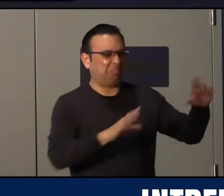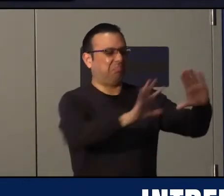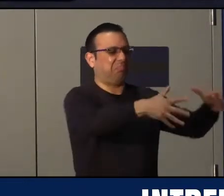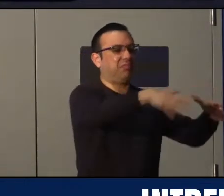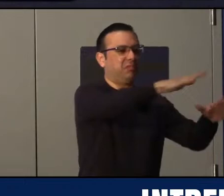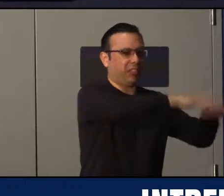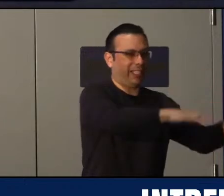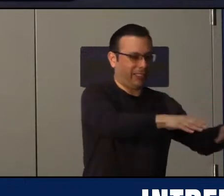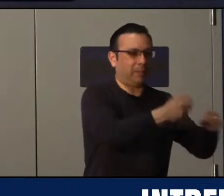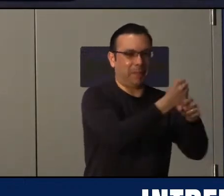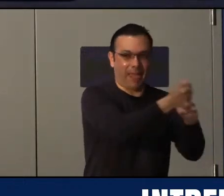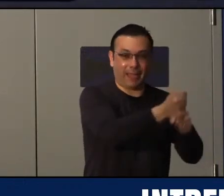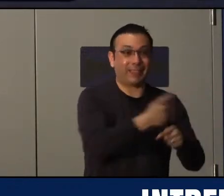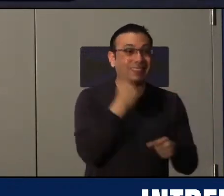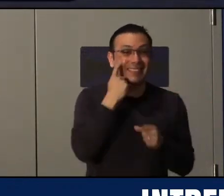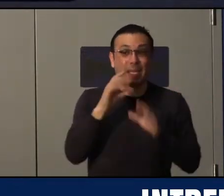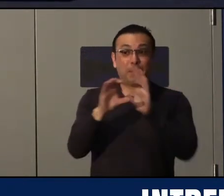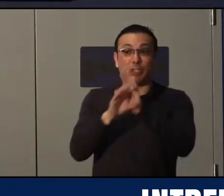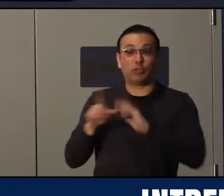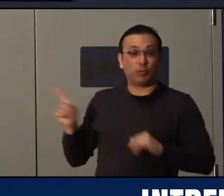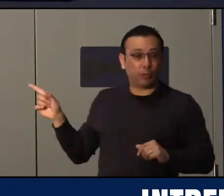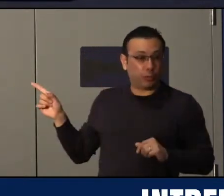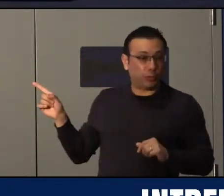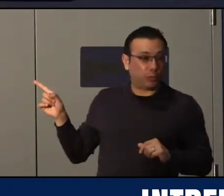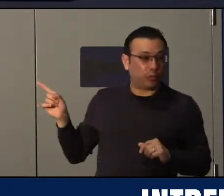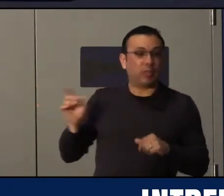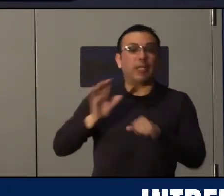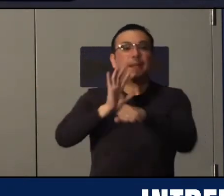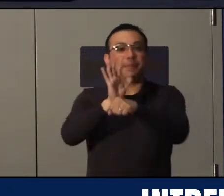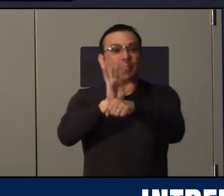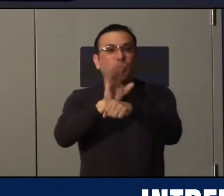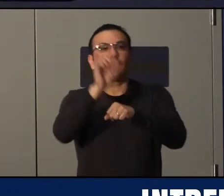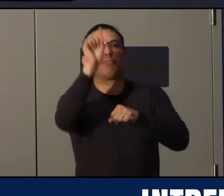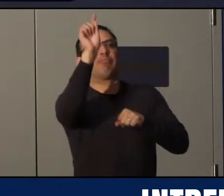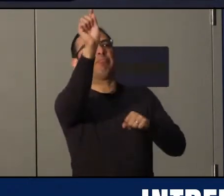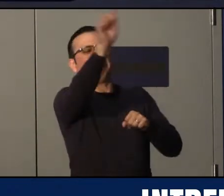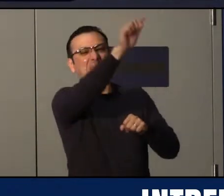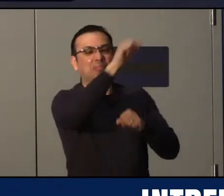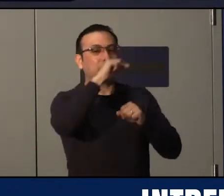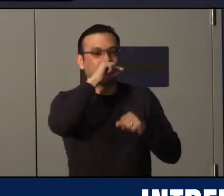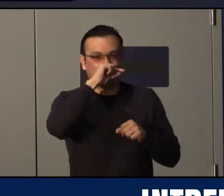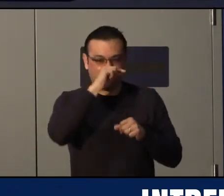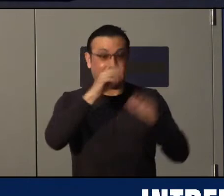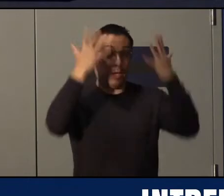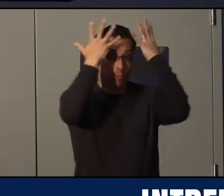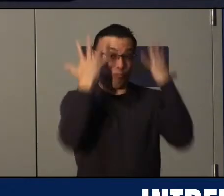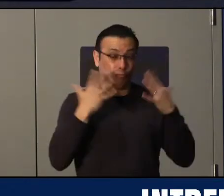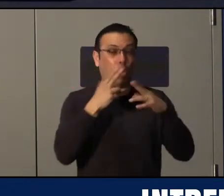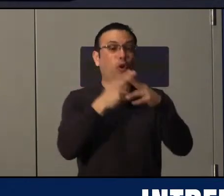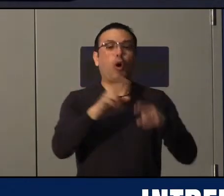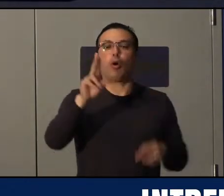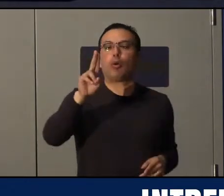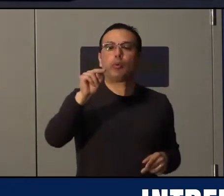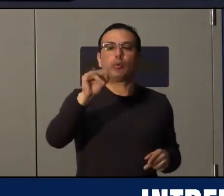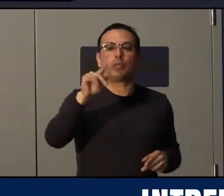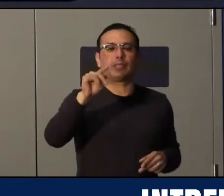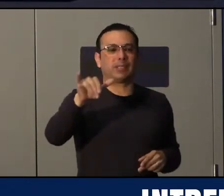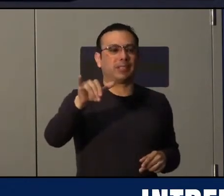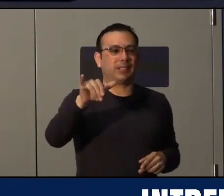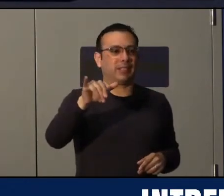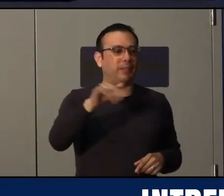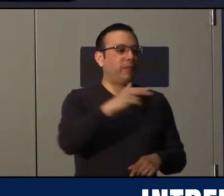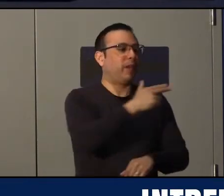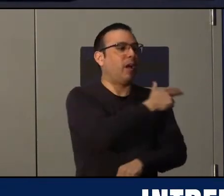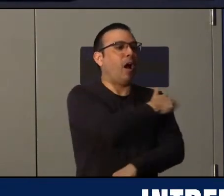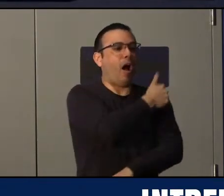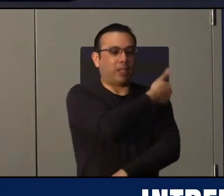the pictures here, and that with some of the videos at the back, that's a suit called Unity that was built with kids in hospitals in all of our